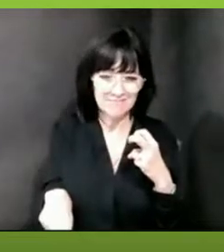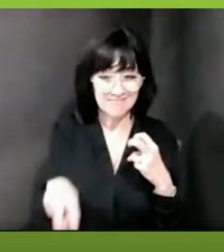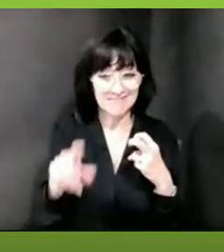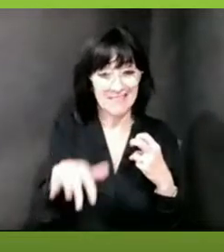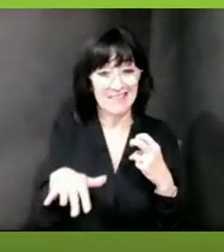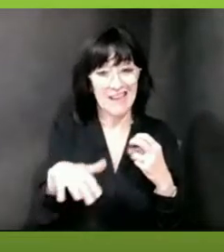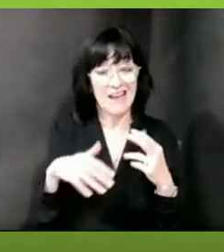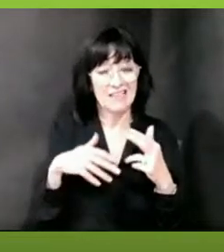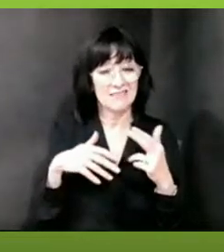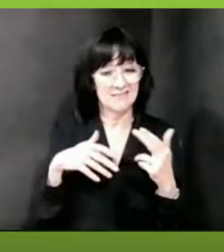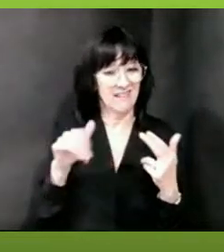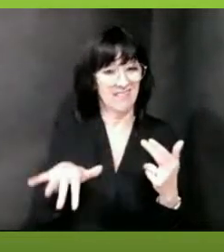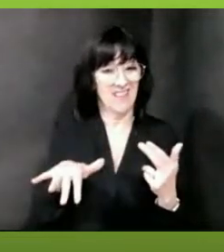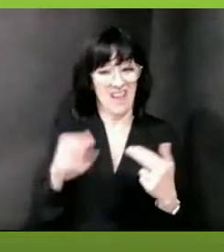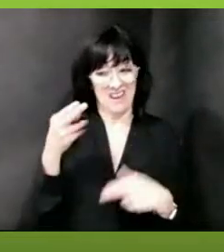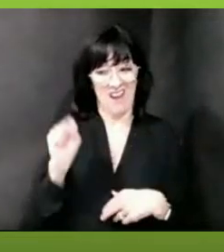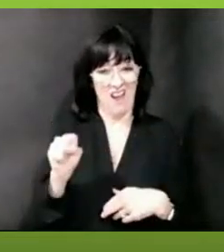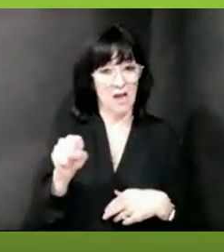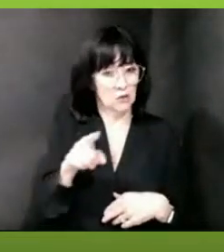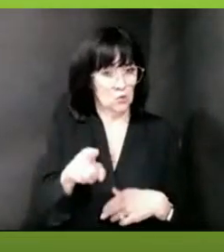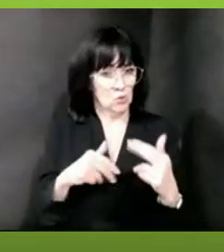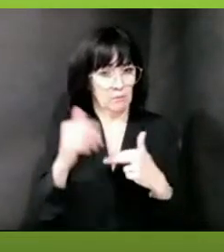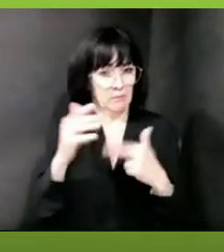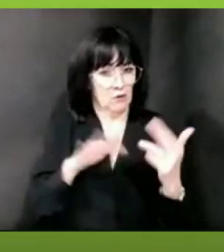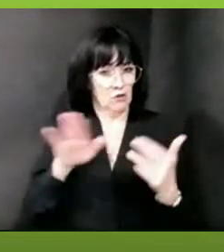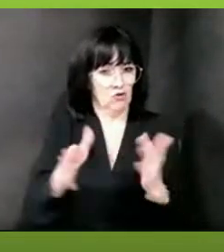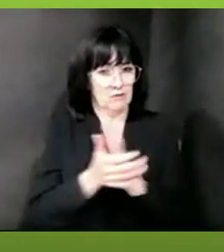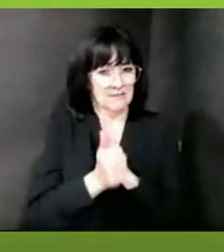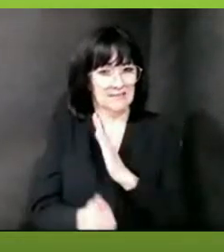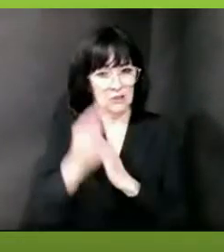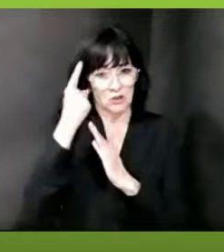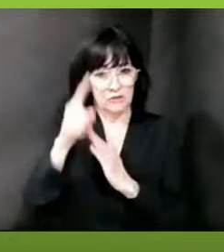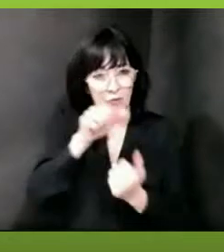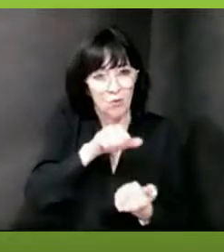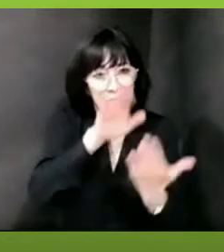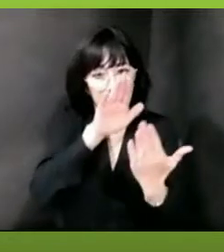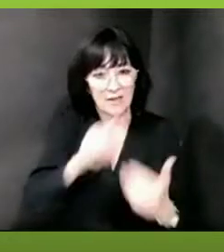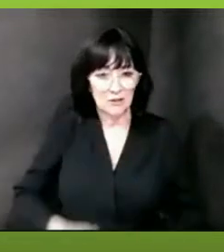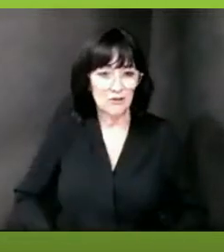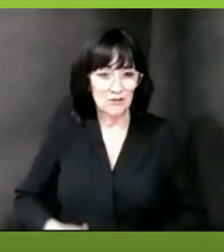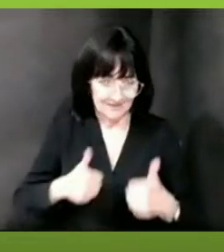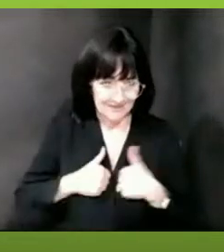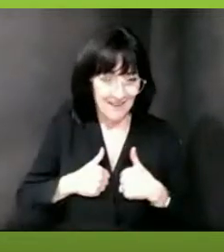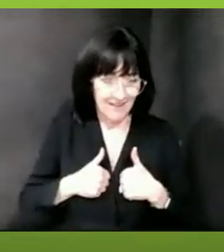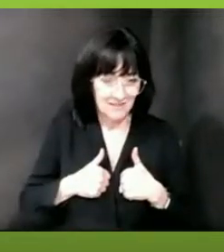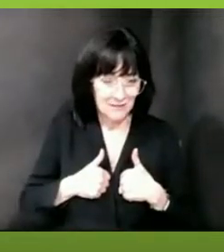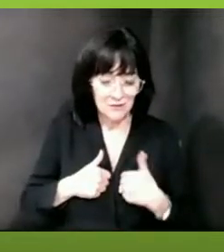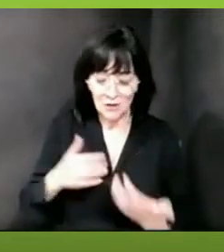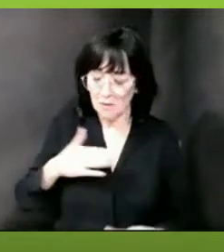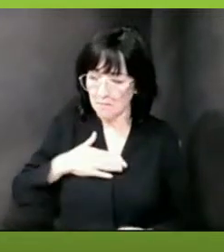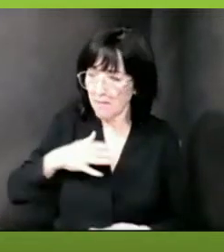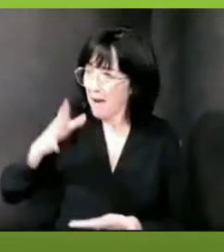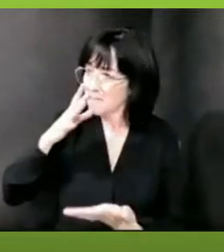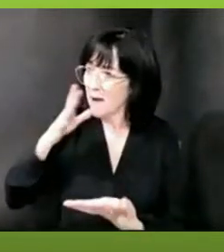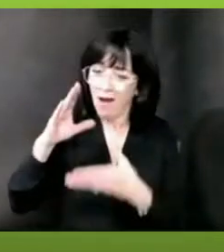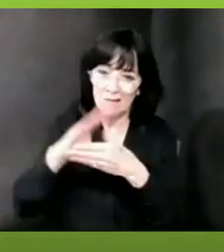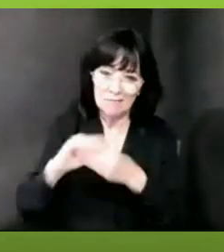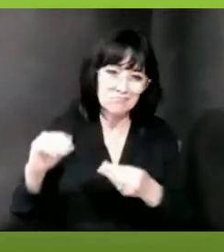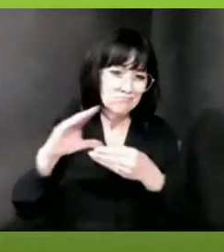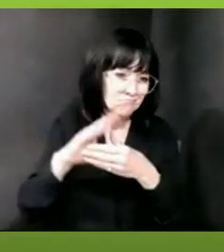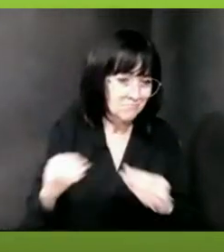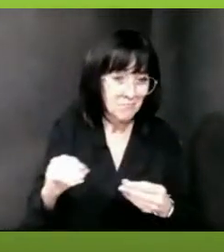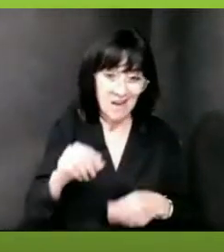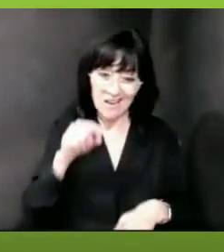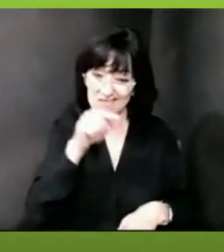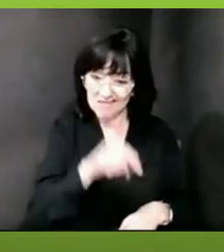life. My mom has always told me high school is a microcosm of the real world. Some big words, but that basically means it's where